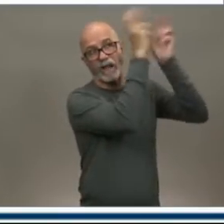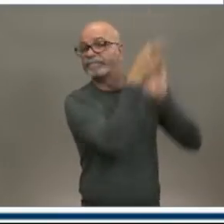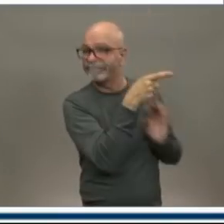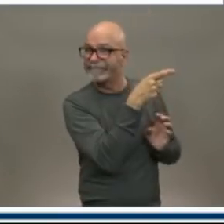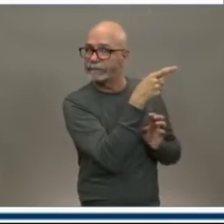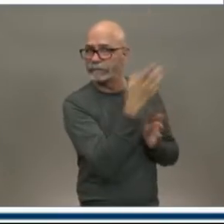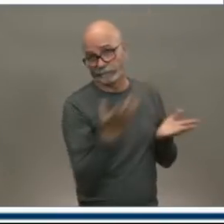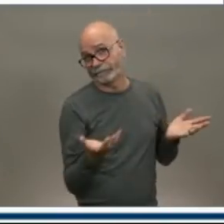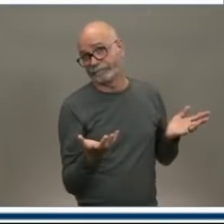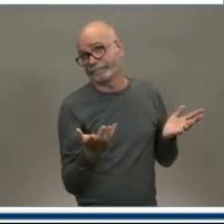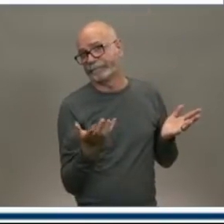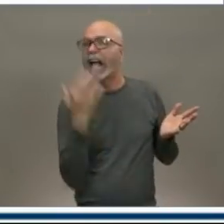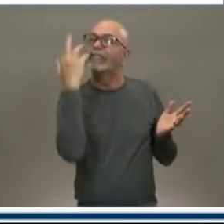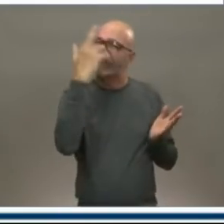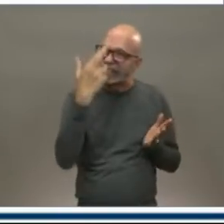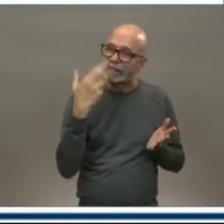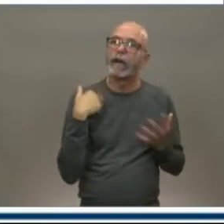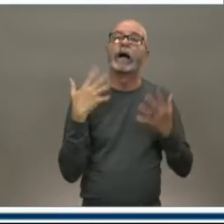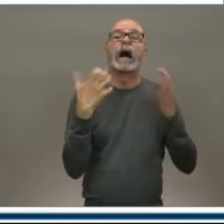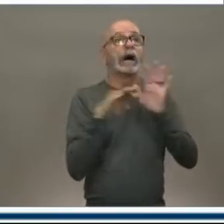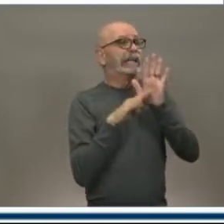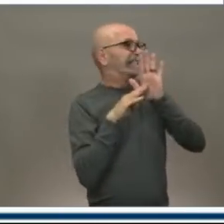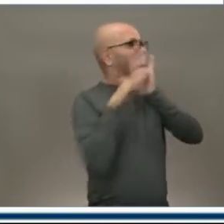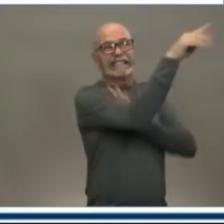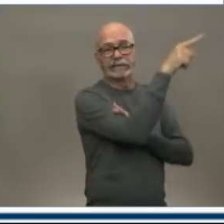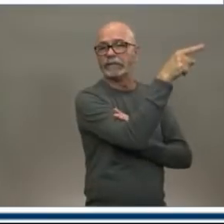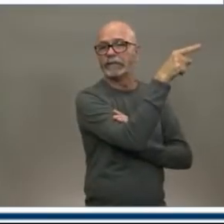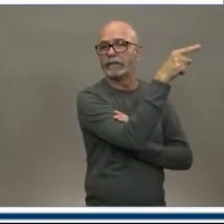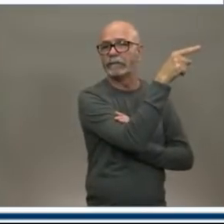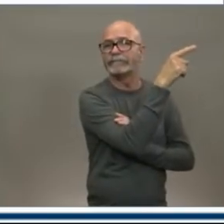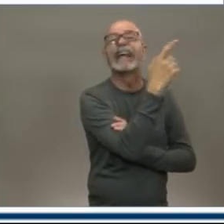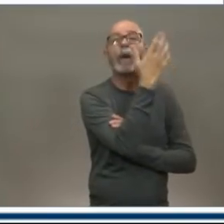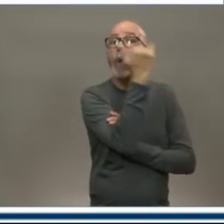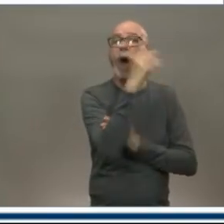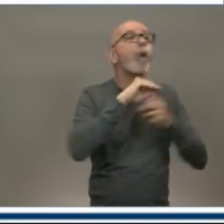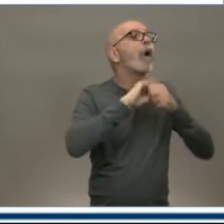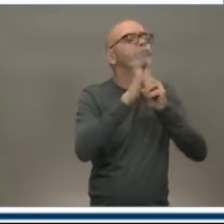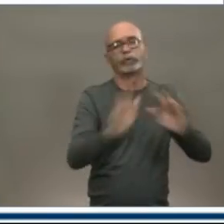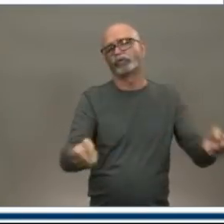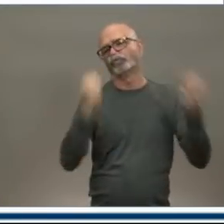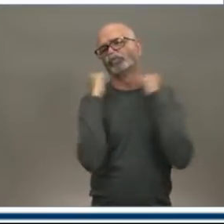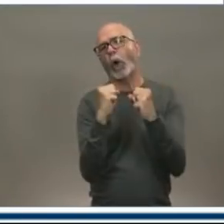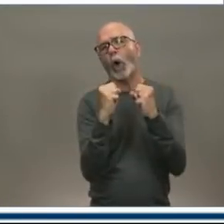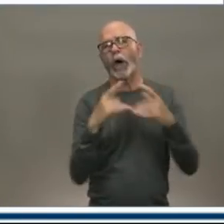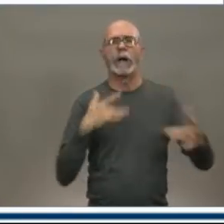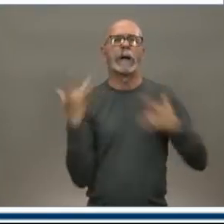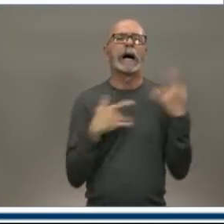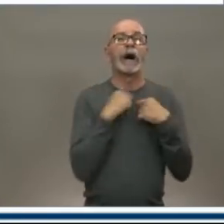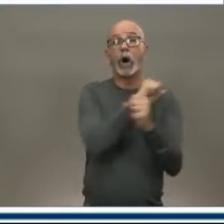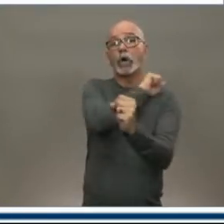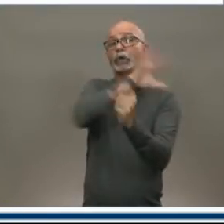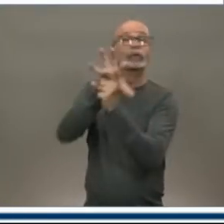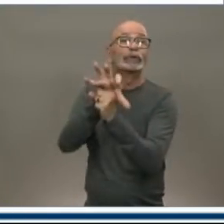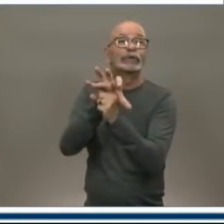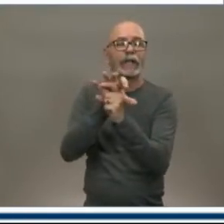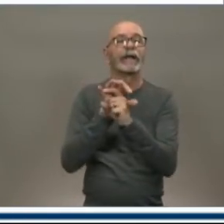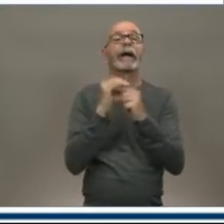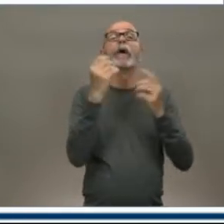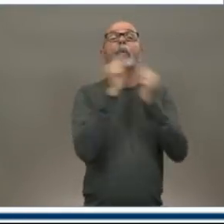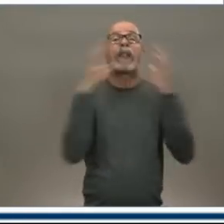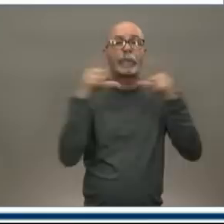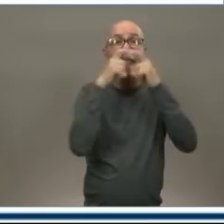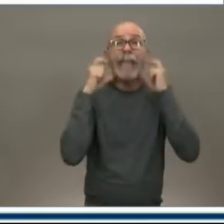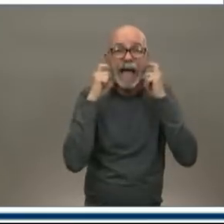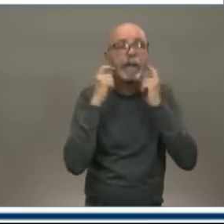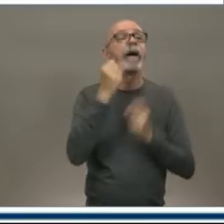rise. COVID likes when you don't wear a mask. COVID likes when you gather in groups. COVID likes to be ignored because